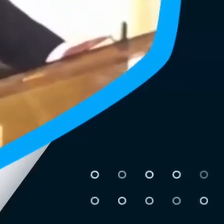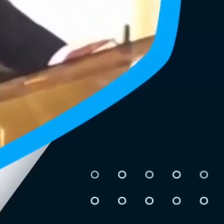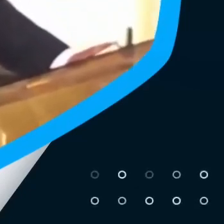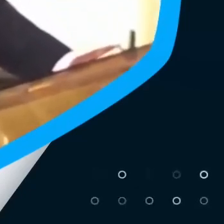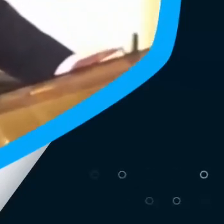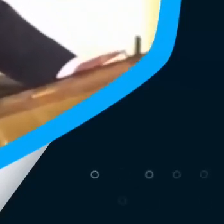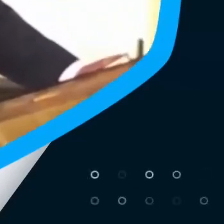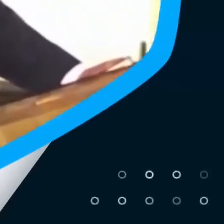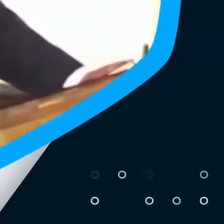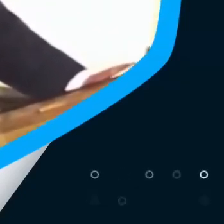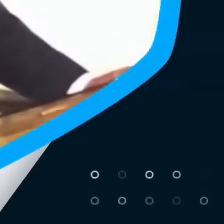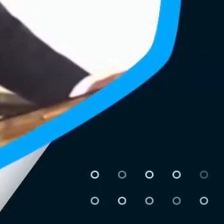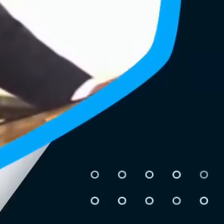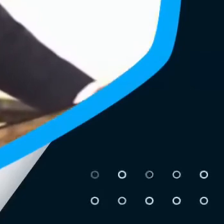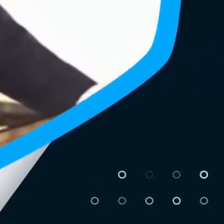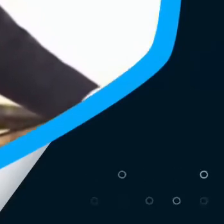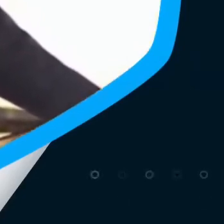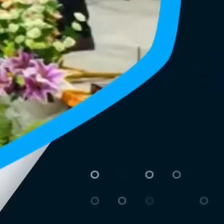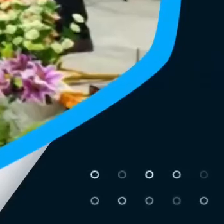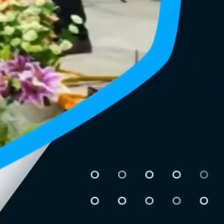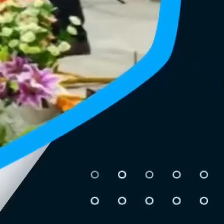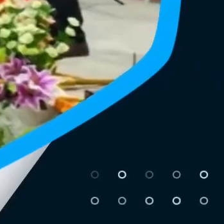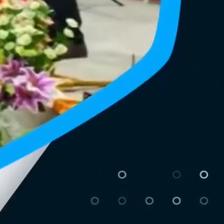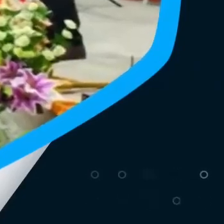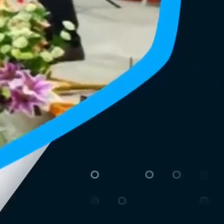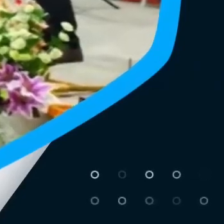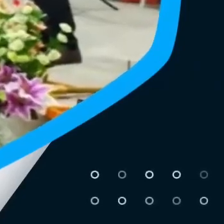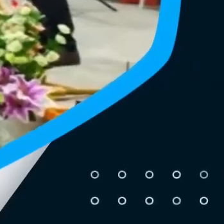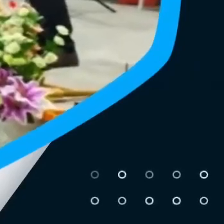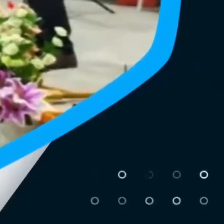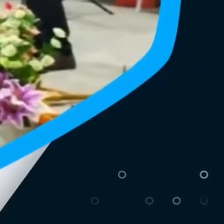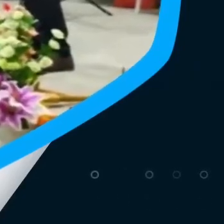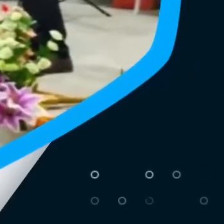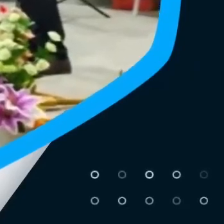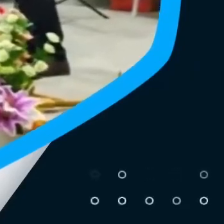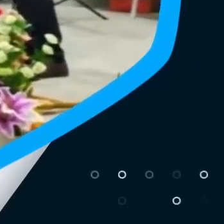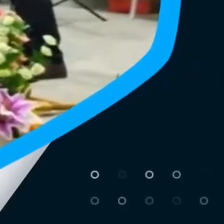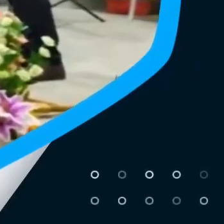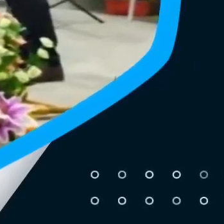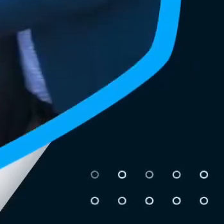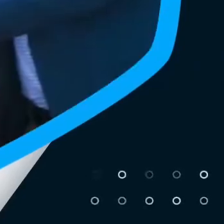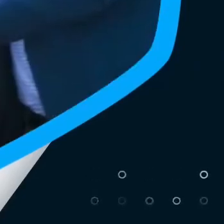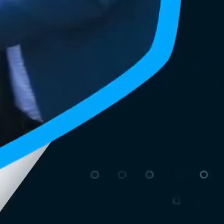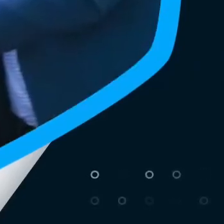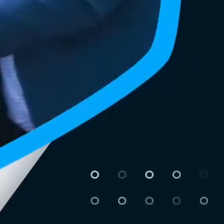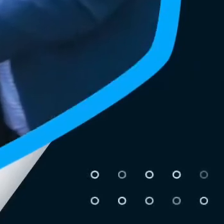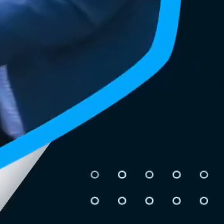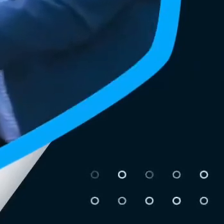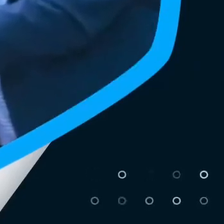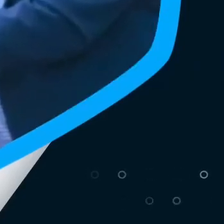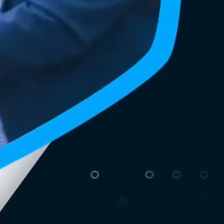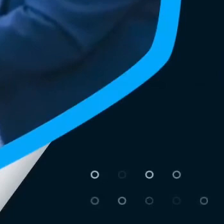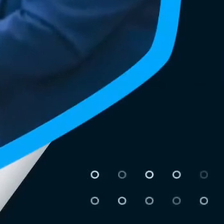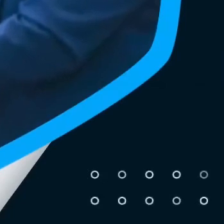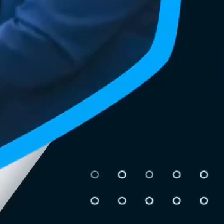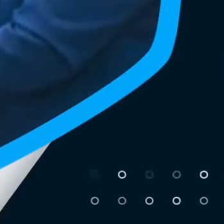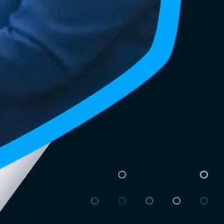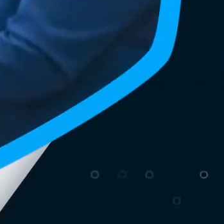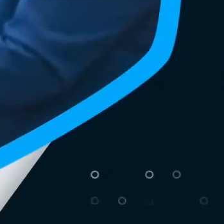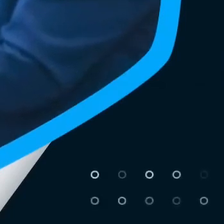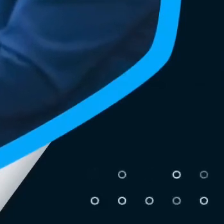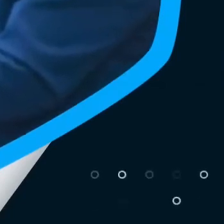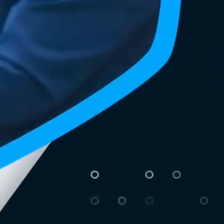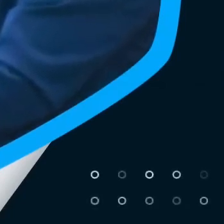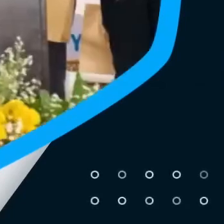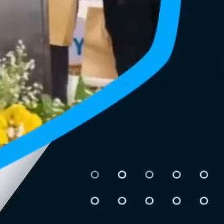Davao Mission as communication director, parol director, ministerial secretary. Around 2021, at the